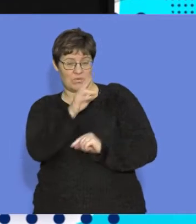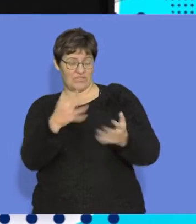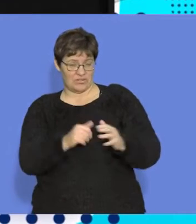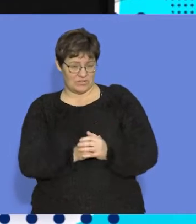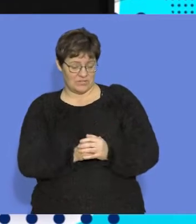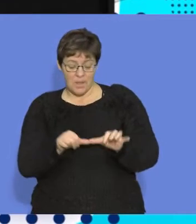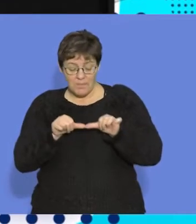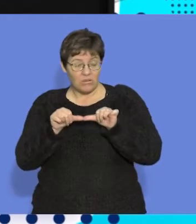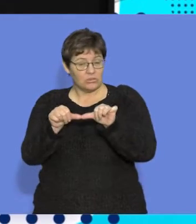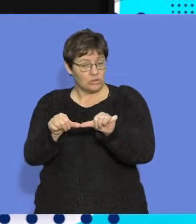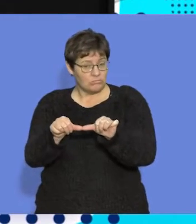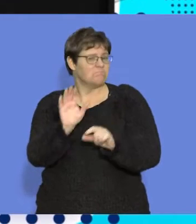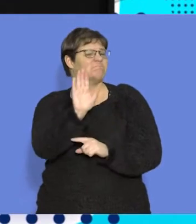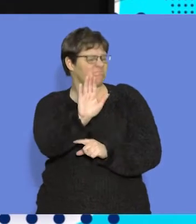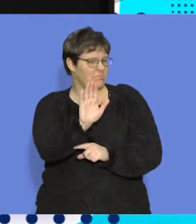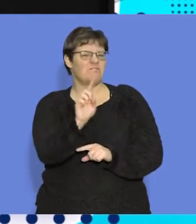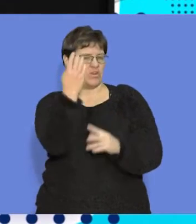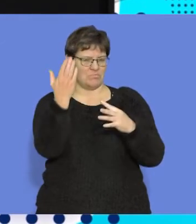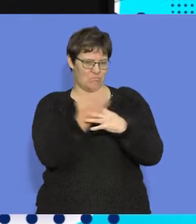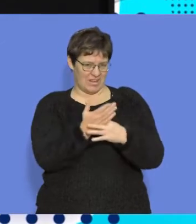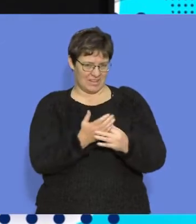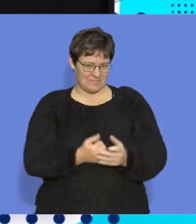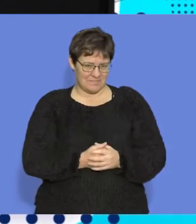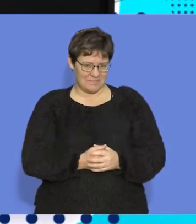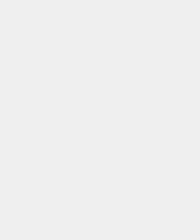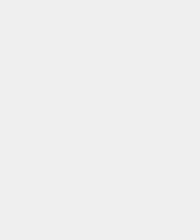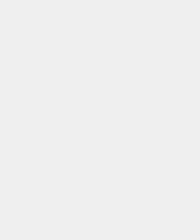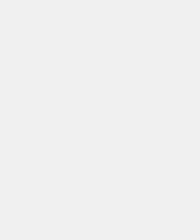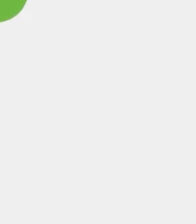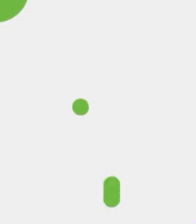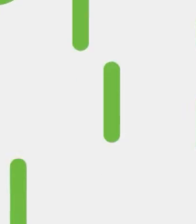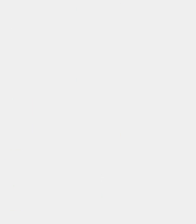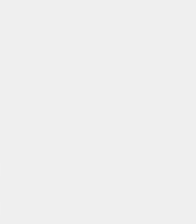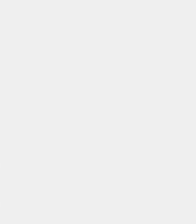before we go any further, I think your brains need a break.